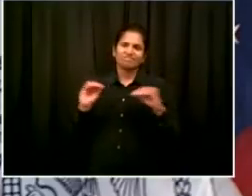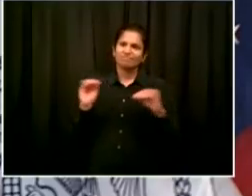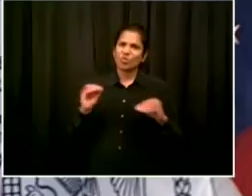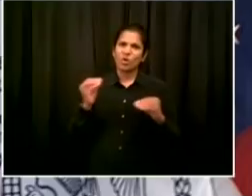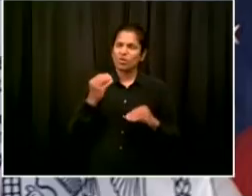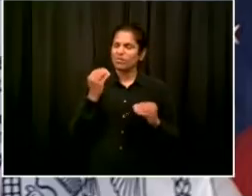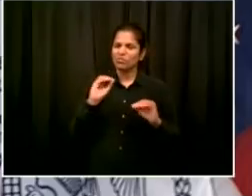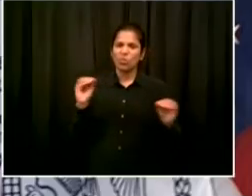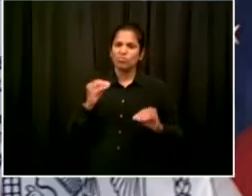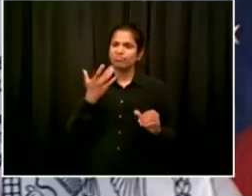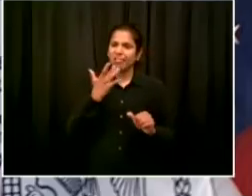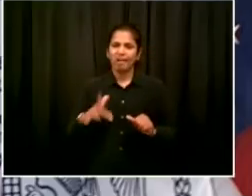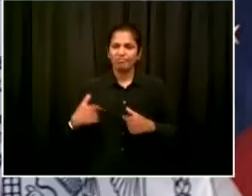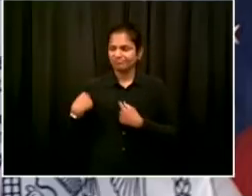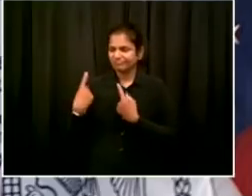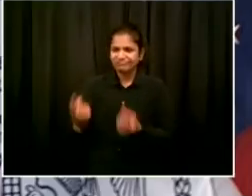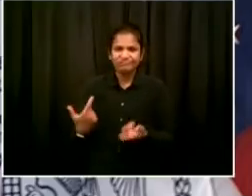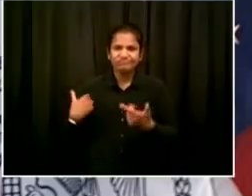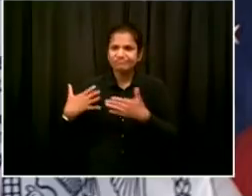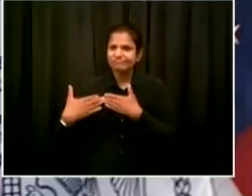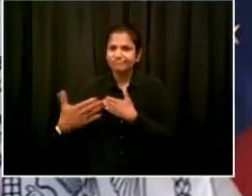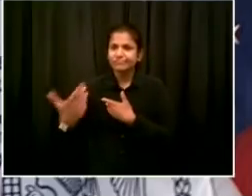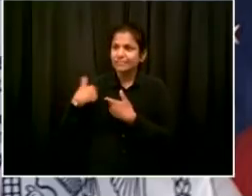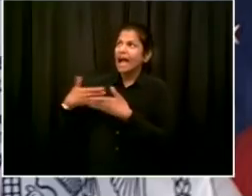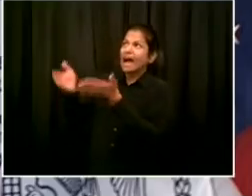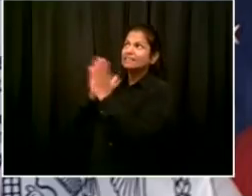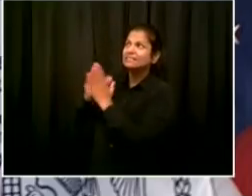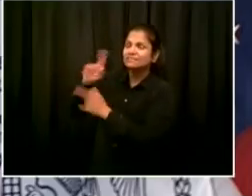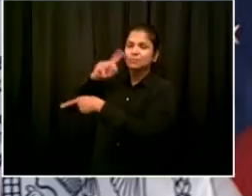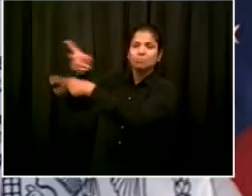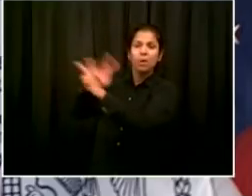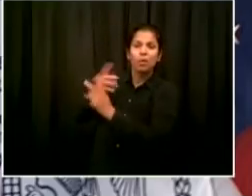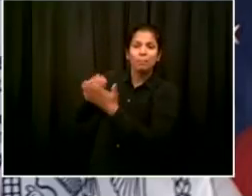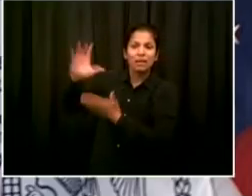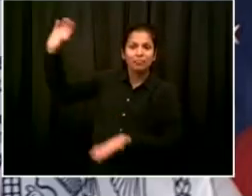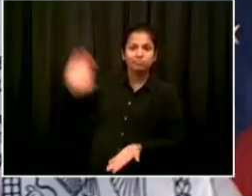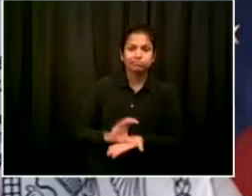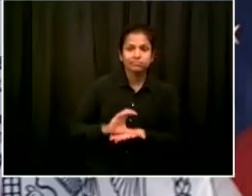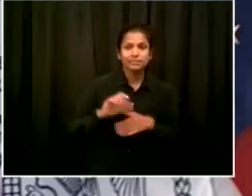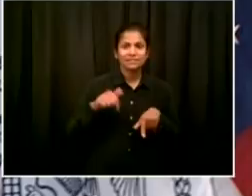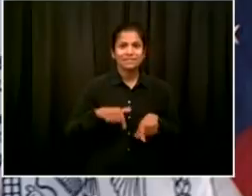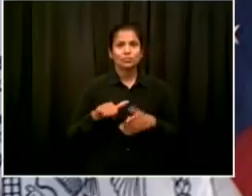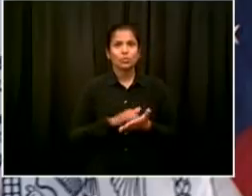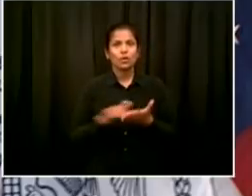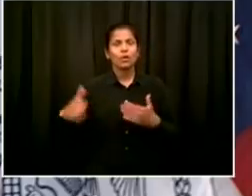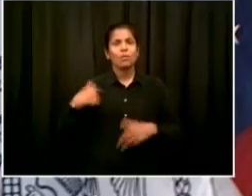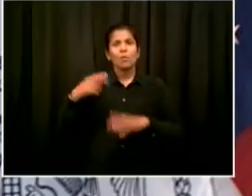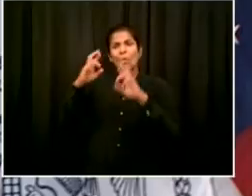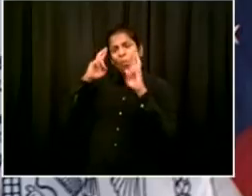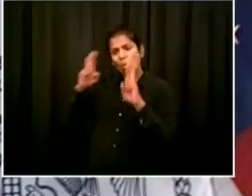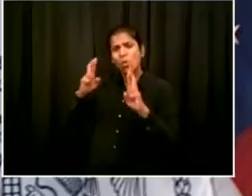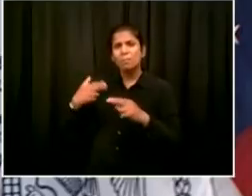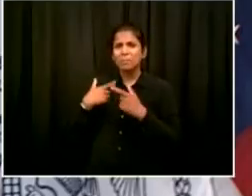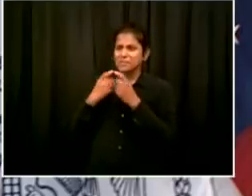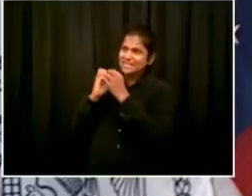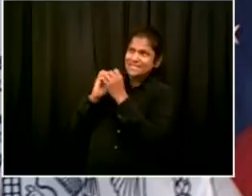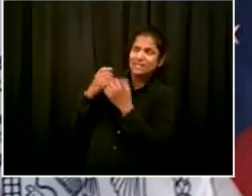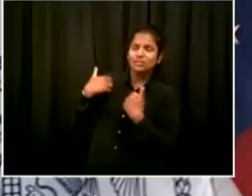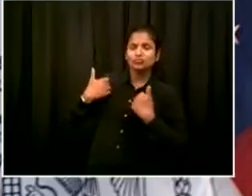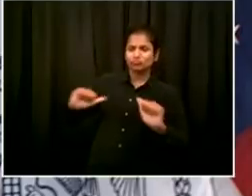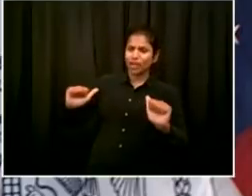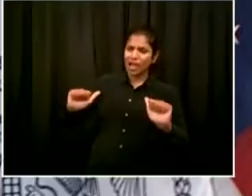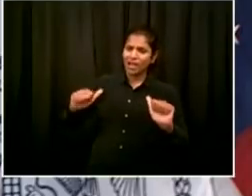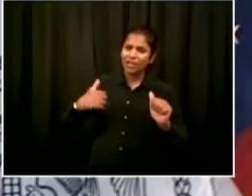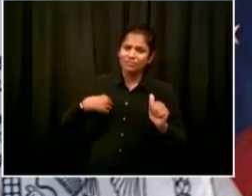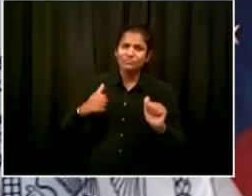are weeks away, tragically, just weeks away from having to follow through on what we voted on in the June budget.